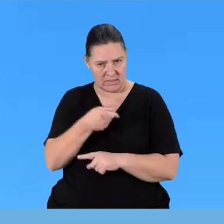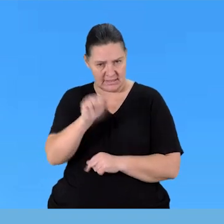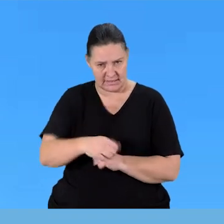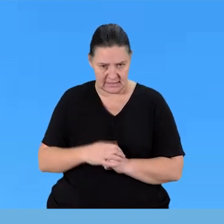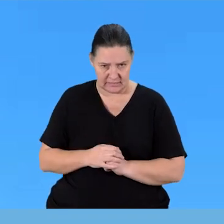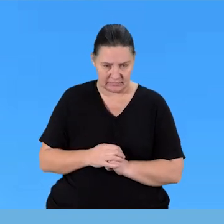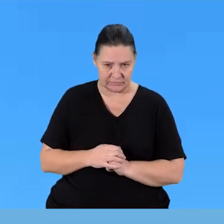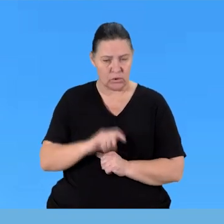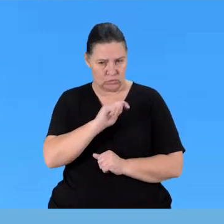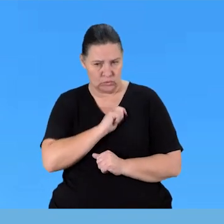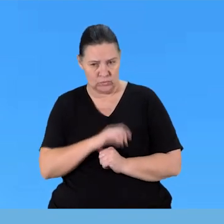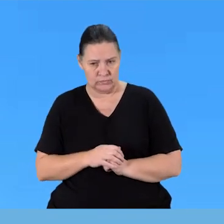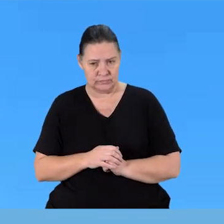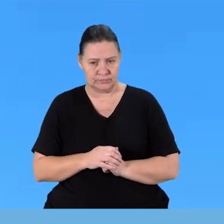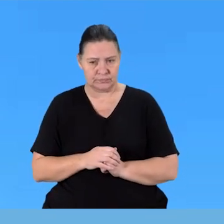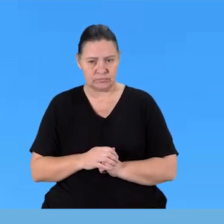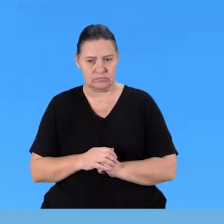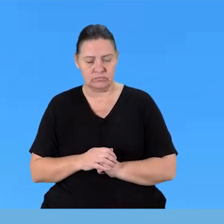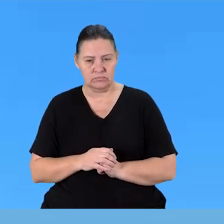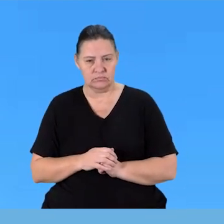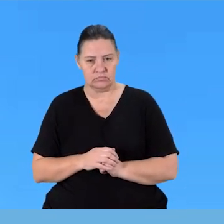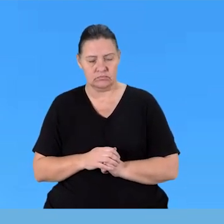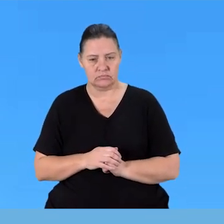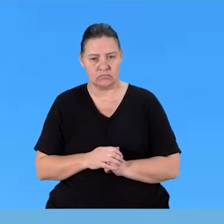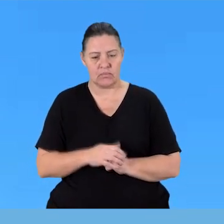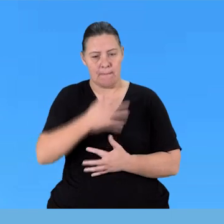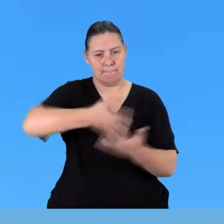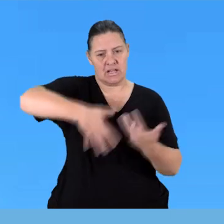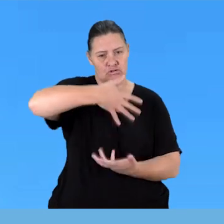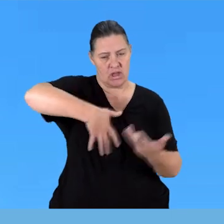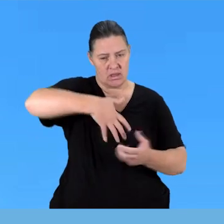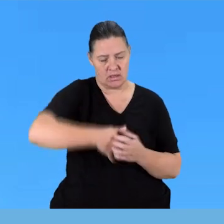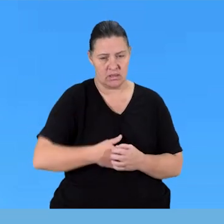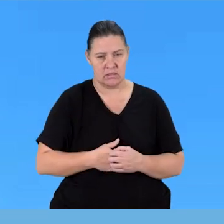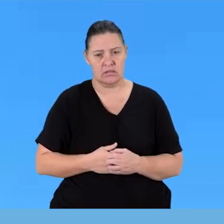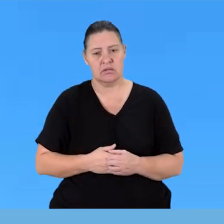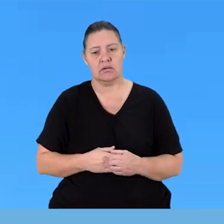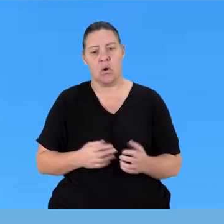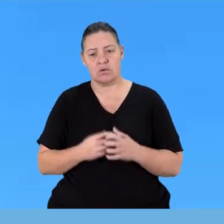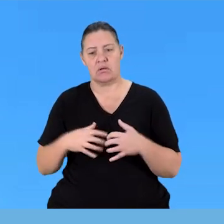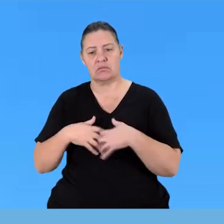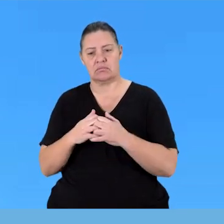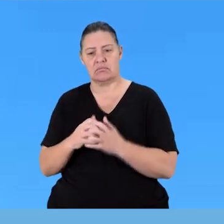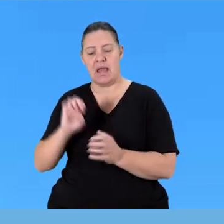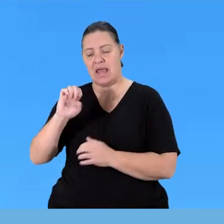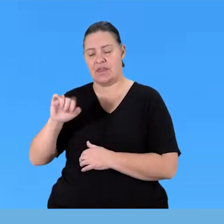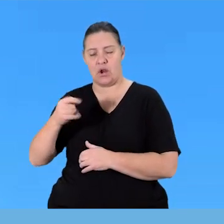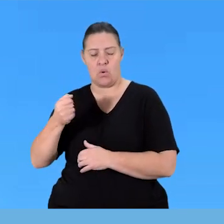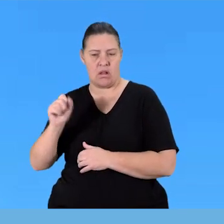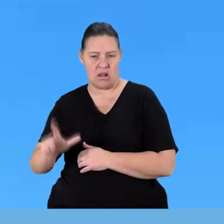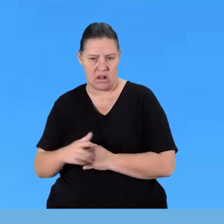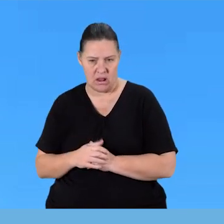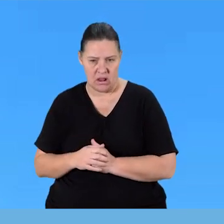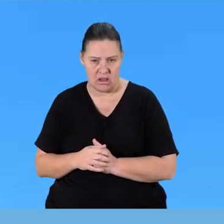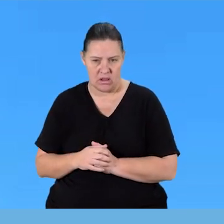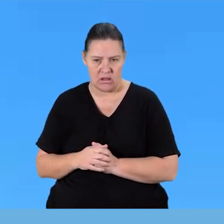So that is true. And then now the mixture and also the formation of ethanol. With this one, we